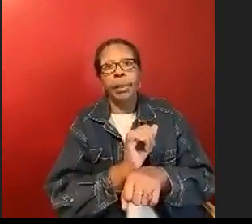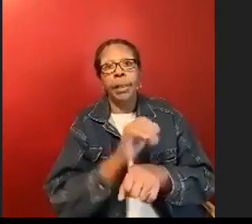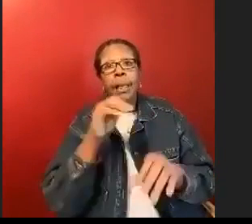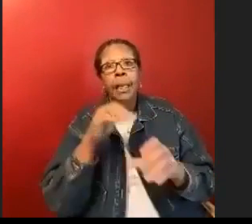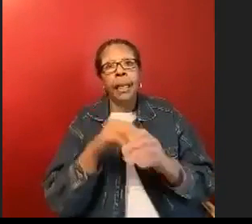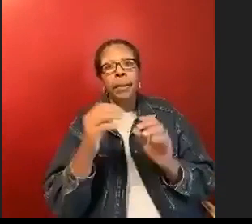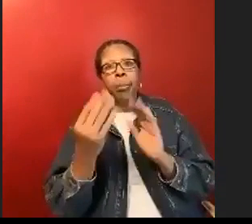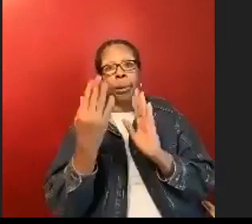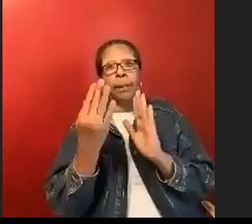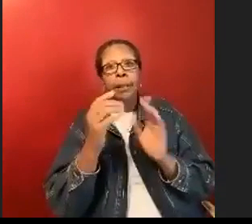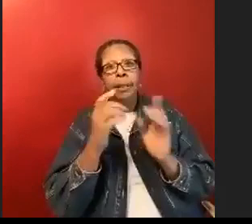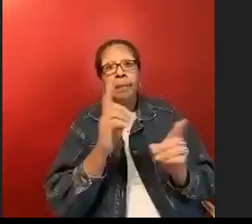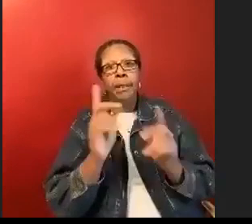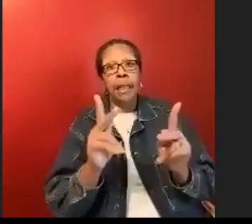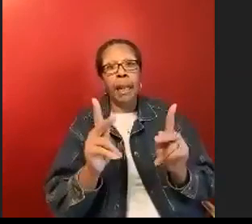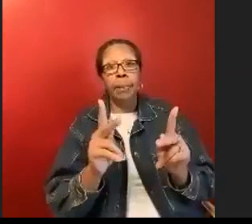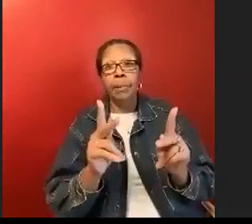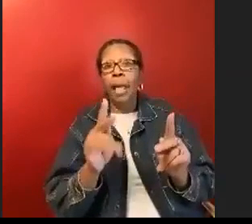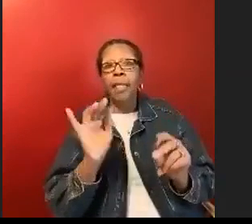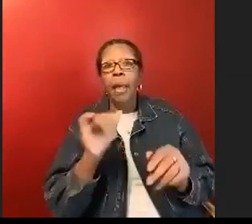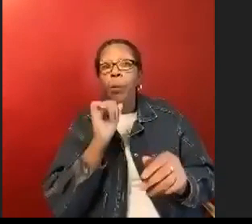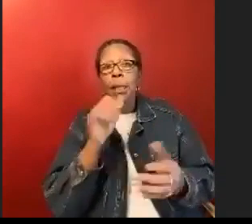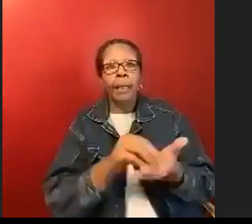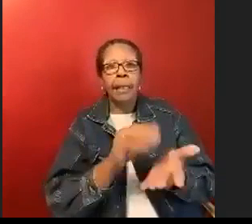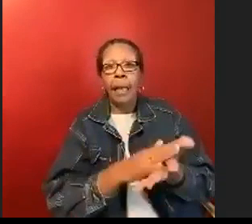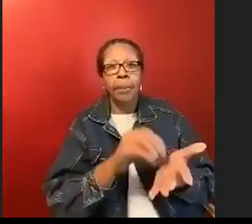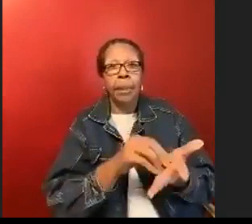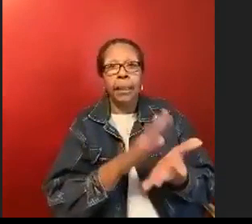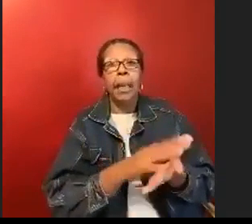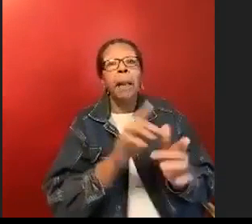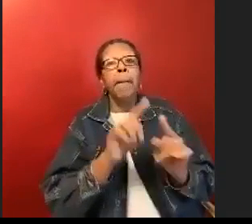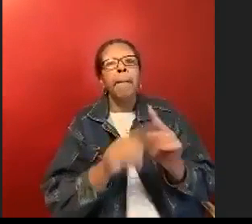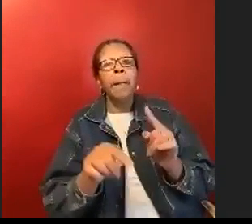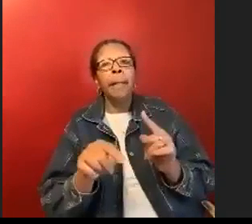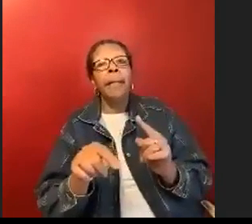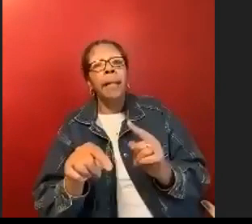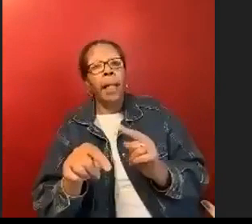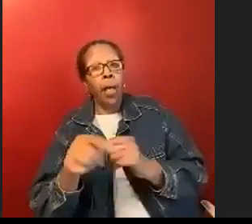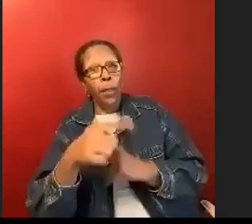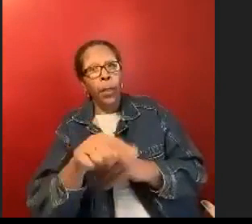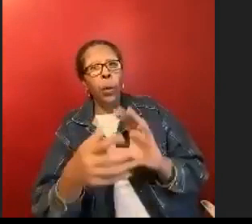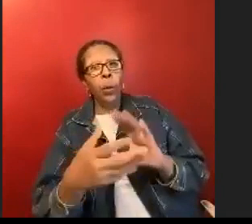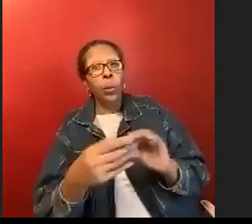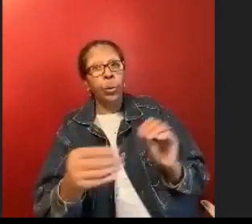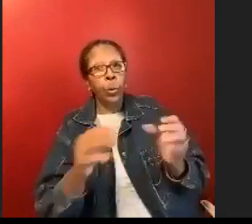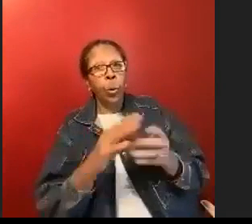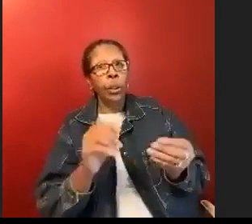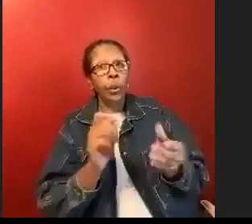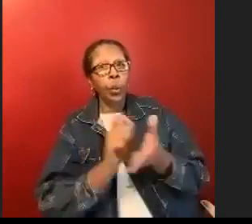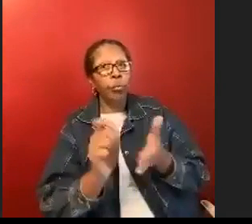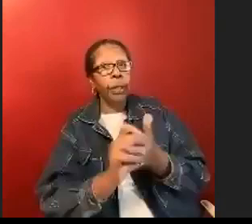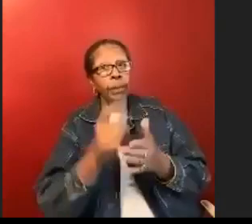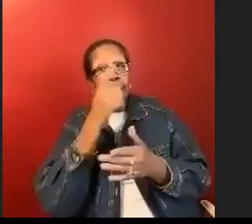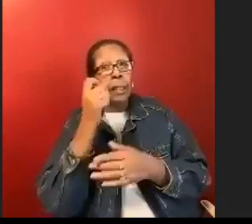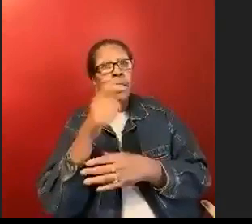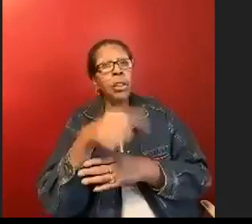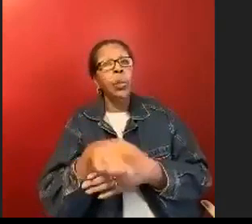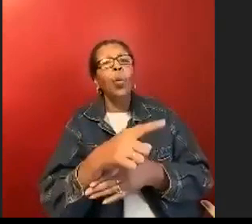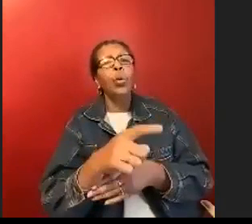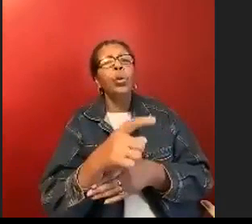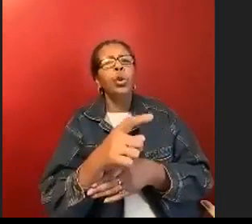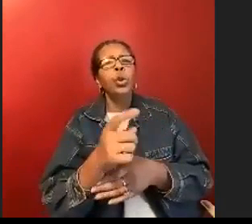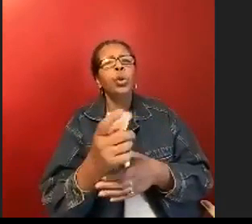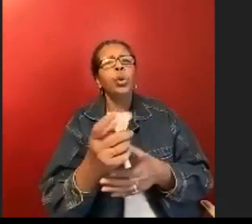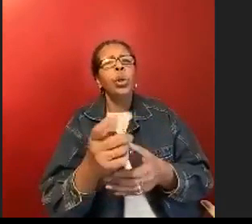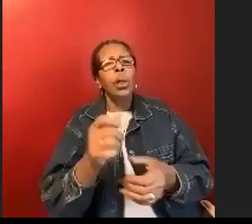book. But these are written so that you may come to believe that Jesus is the Messiah, the Son of God, and